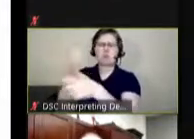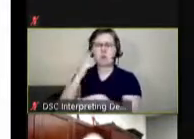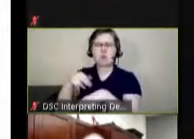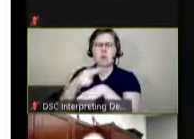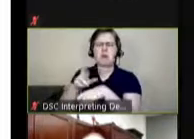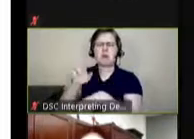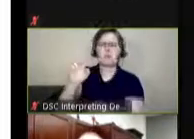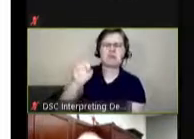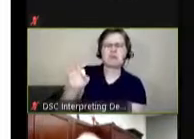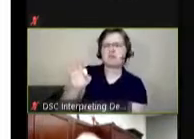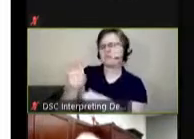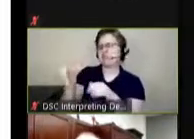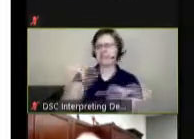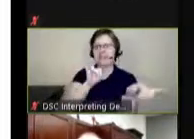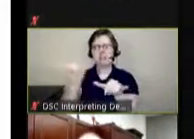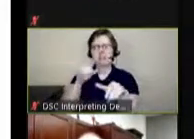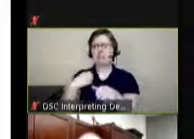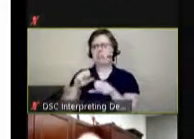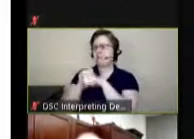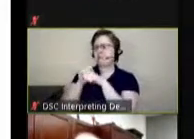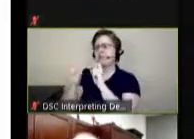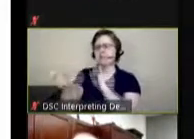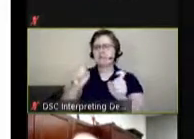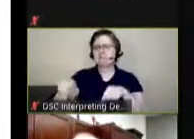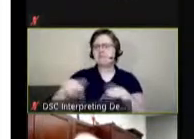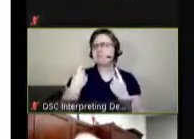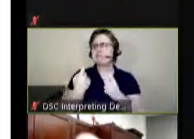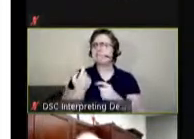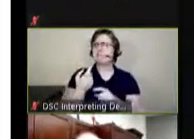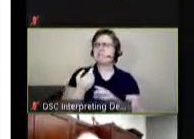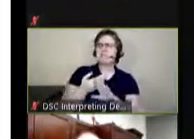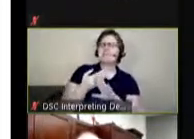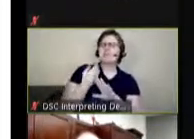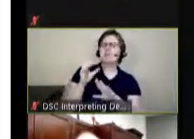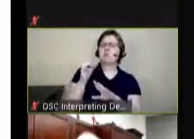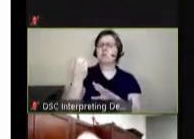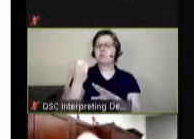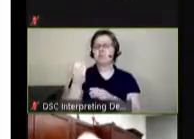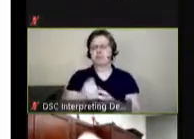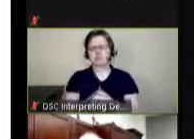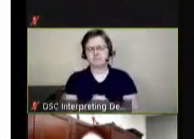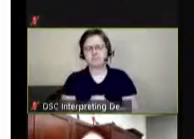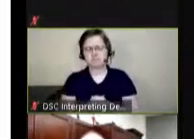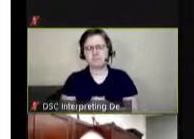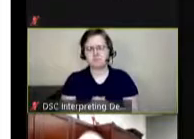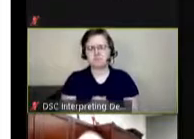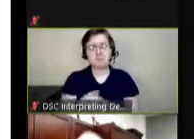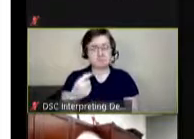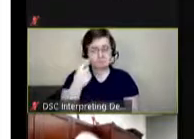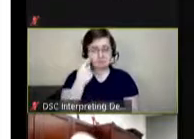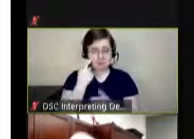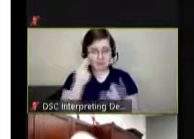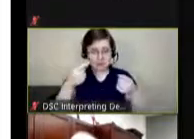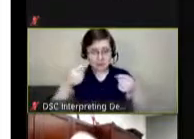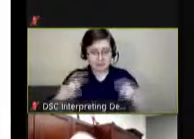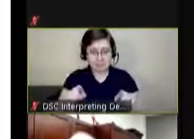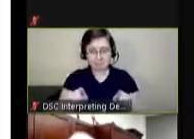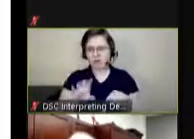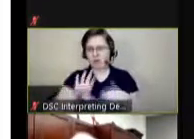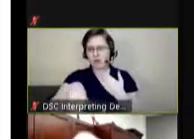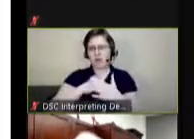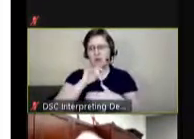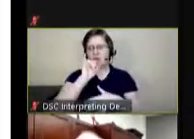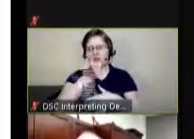that's the vaccine that we've been giving out now since a little bit before Christmas. So I think what that does, it all adds up